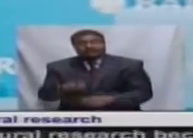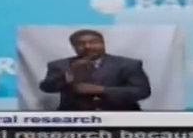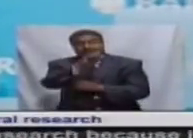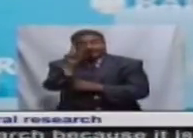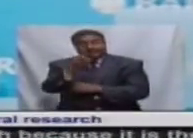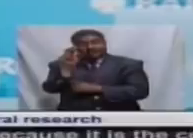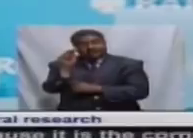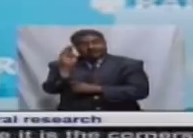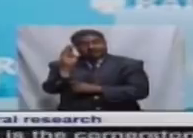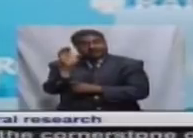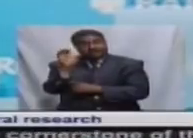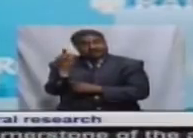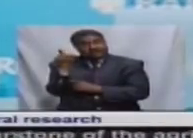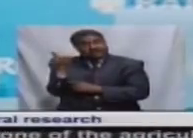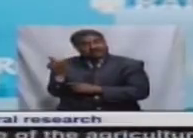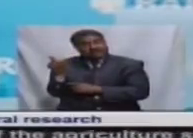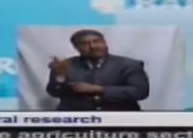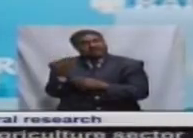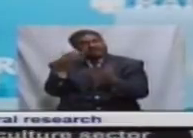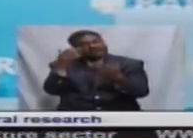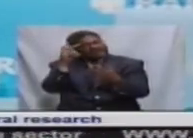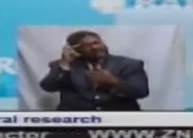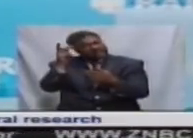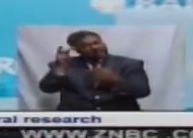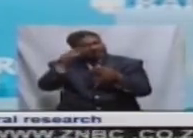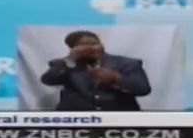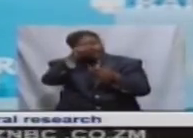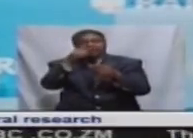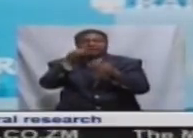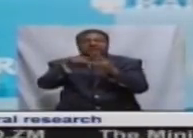up for this exercise are actually ready.